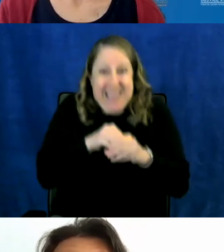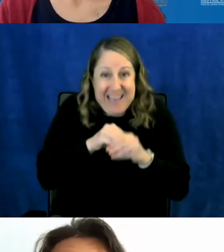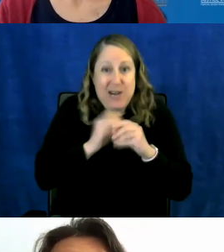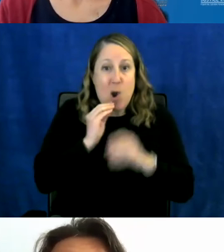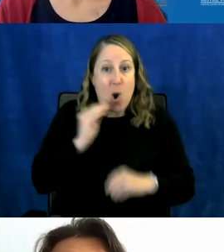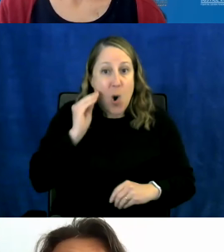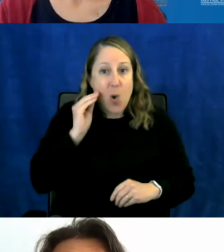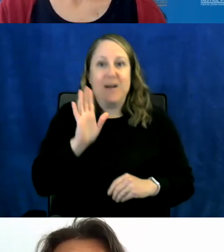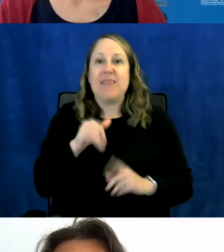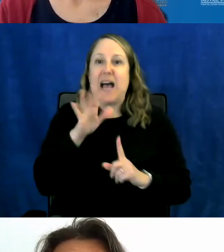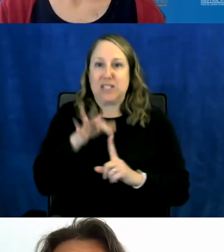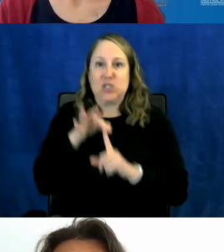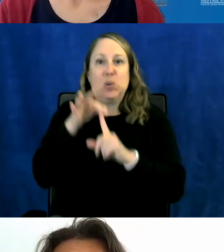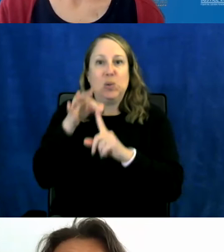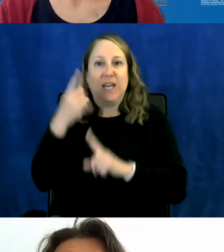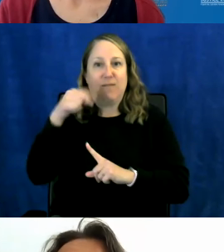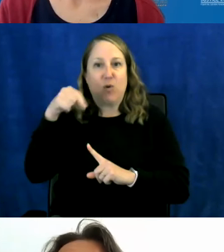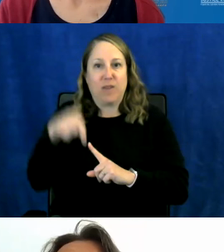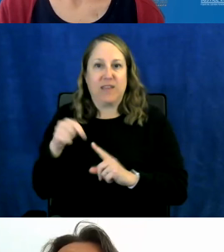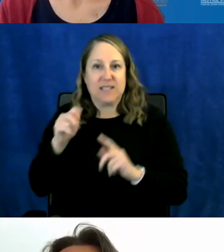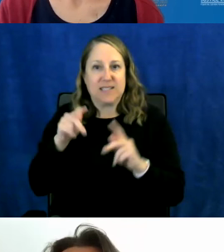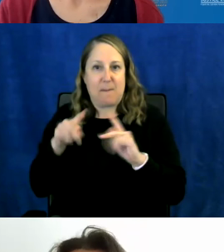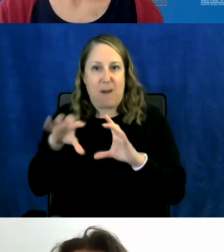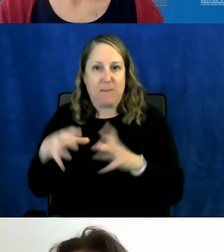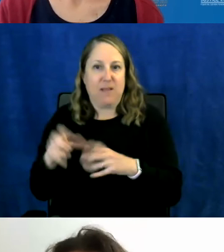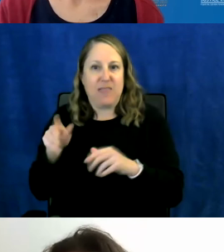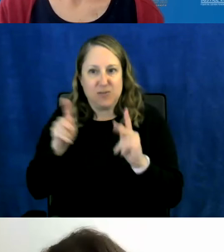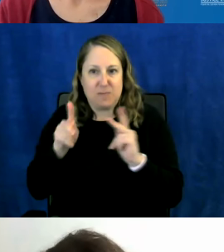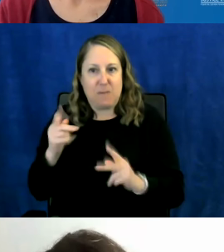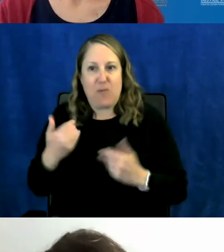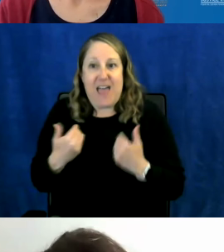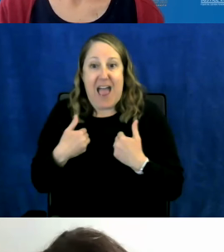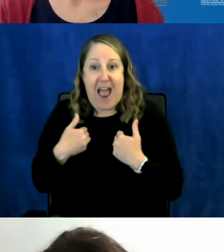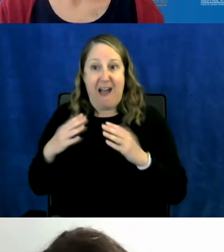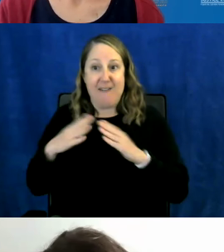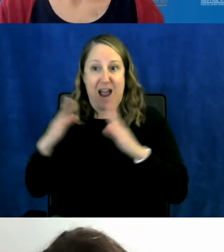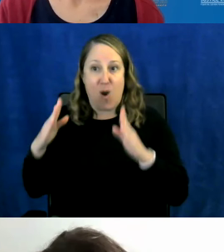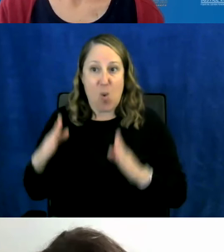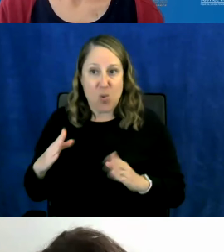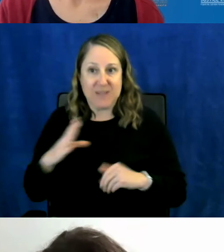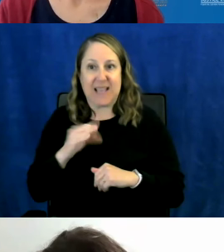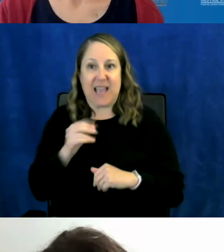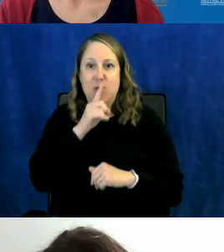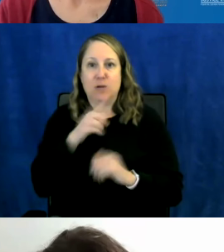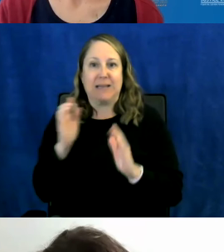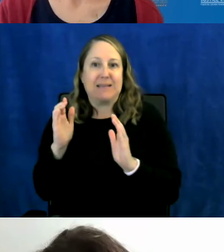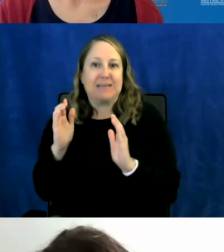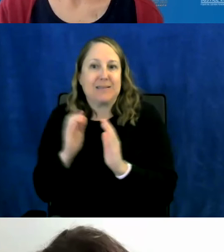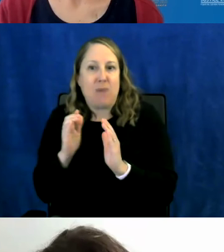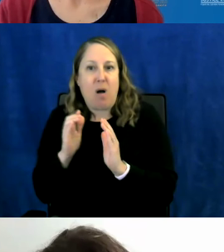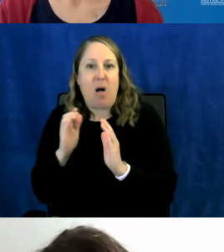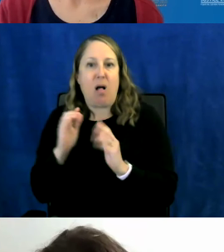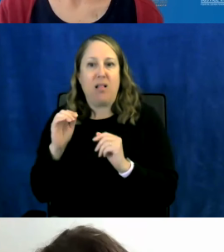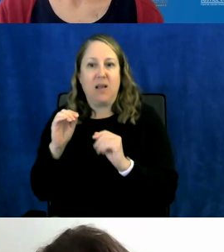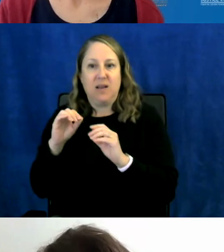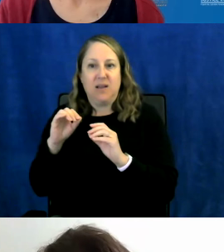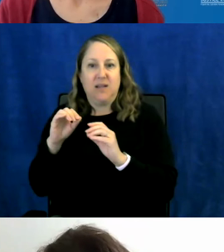so unique to this population. These are people who have housing, and really a small and very shallow